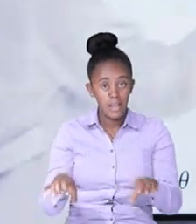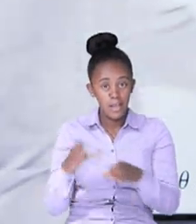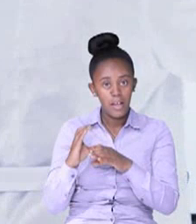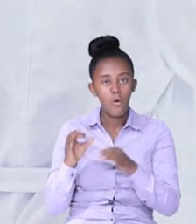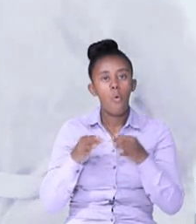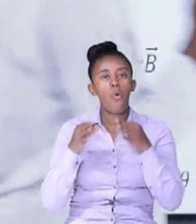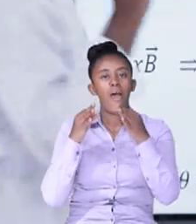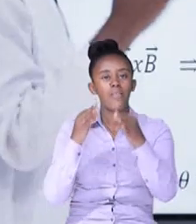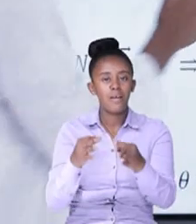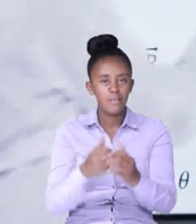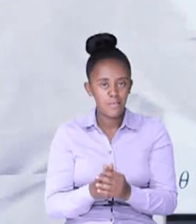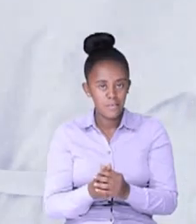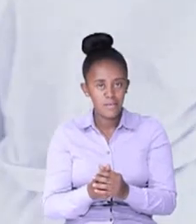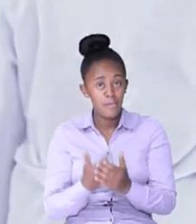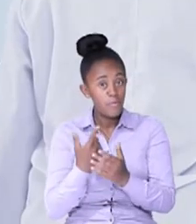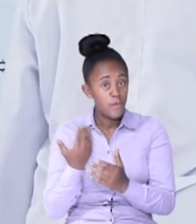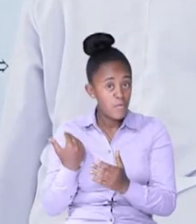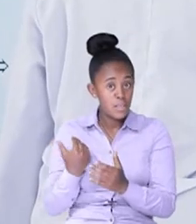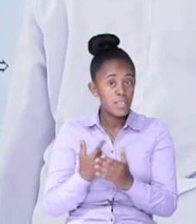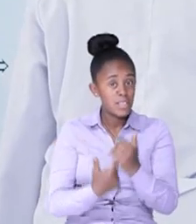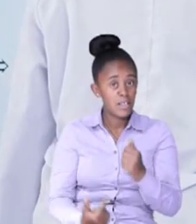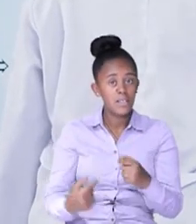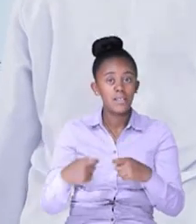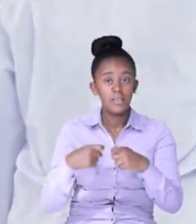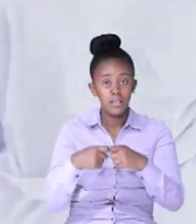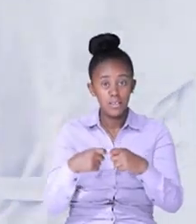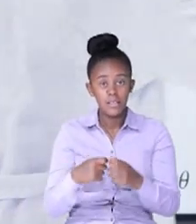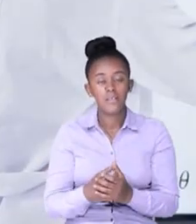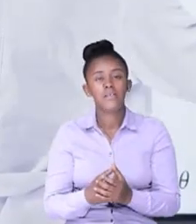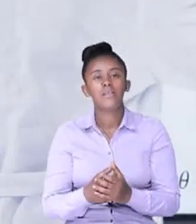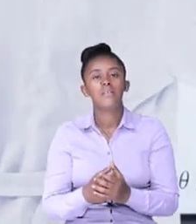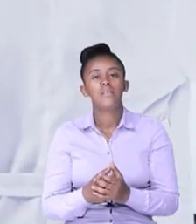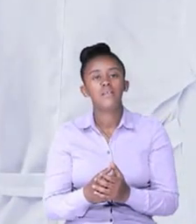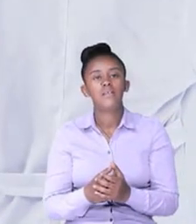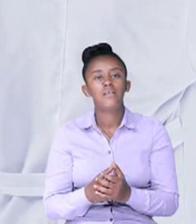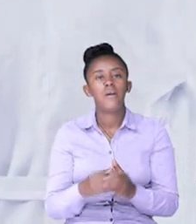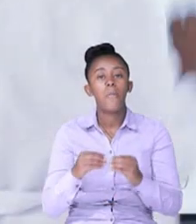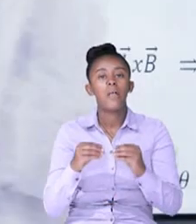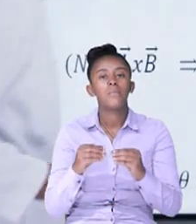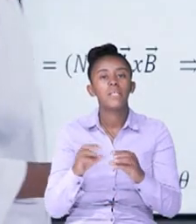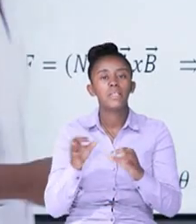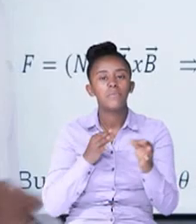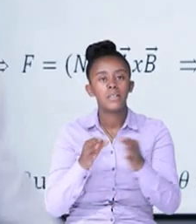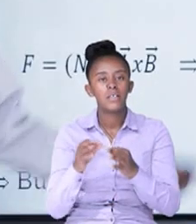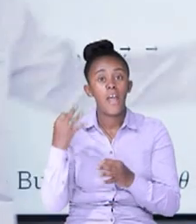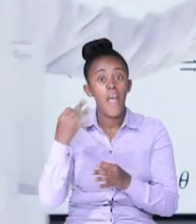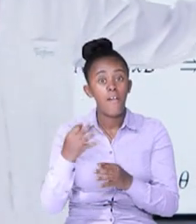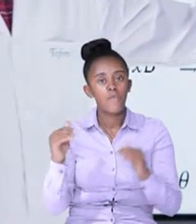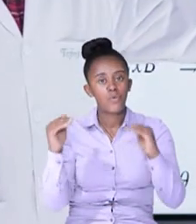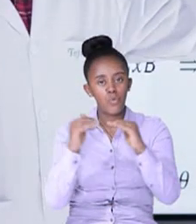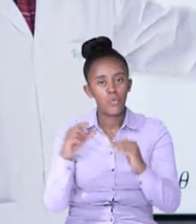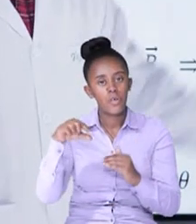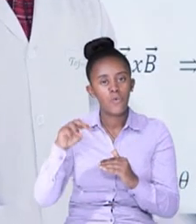So previously, on a single charged particle, the force can be determined using this mathematical expression. F is equals